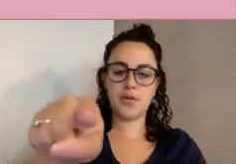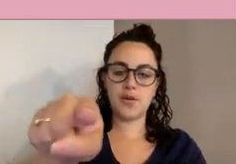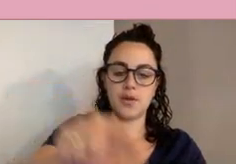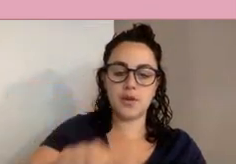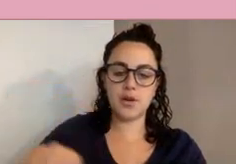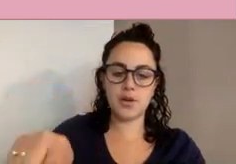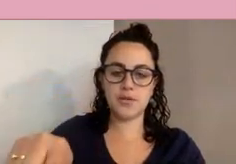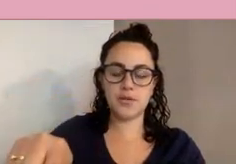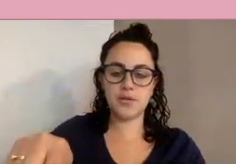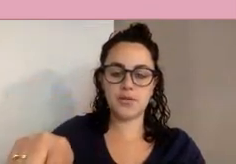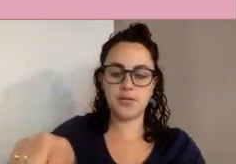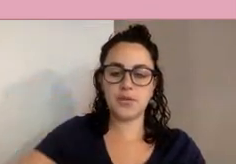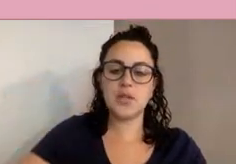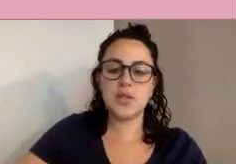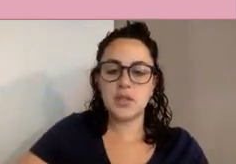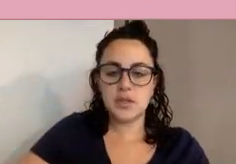Curve, curve.